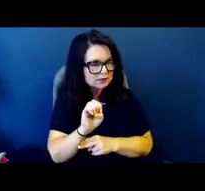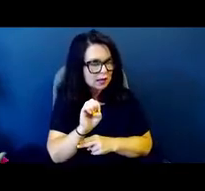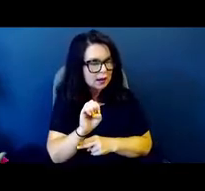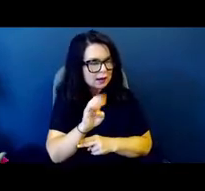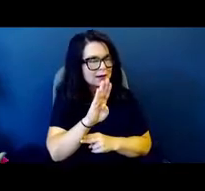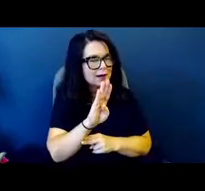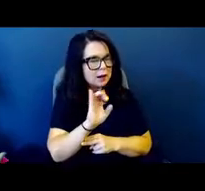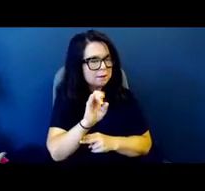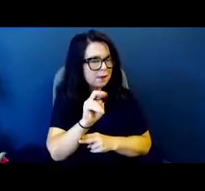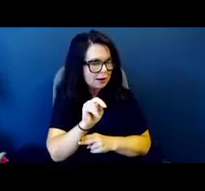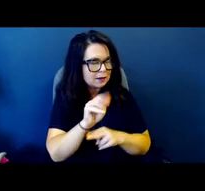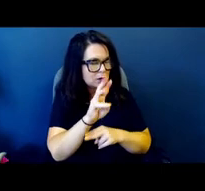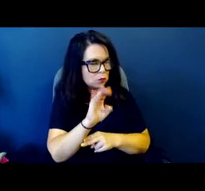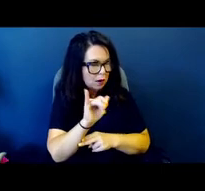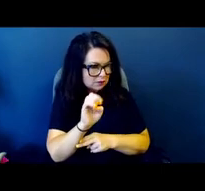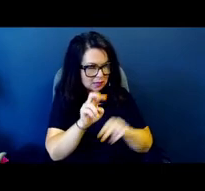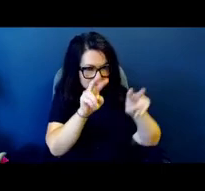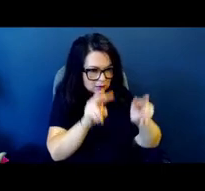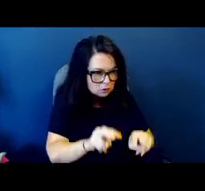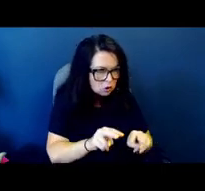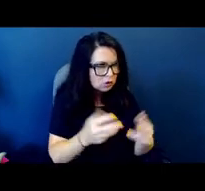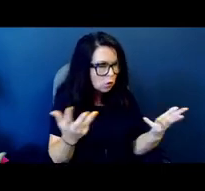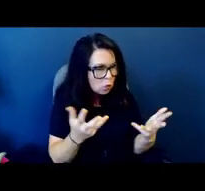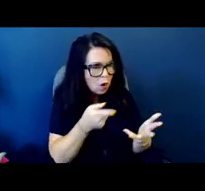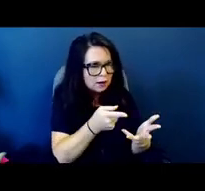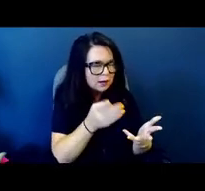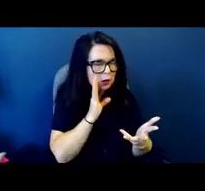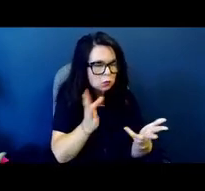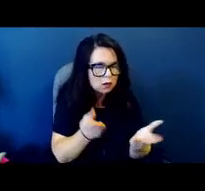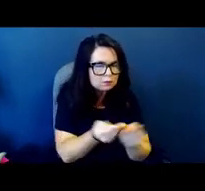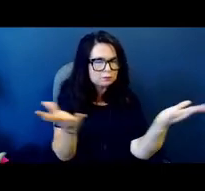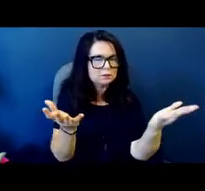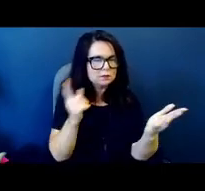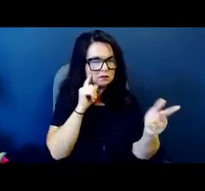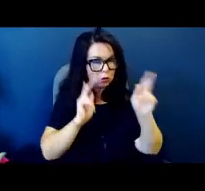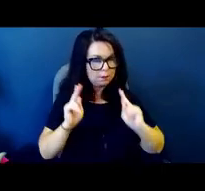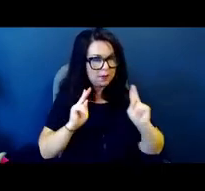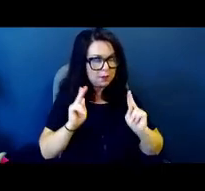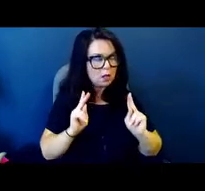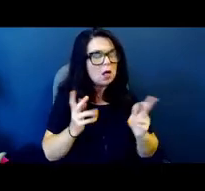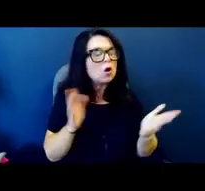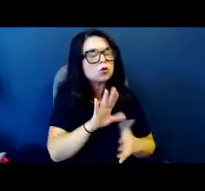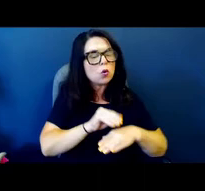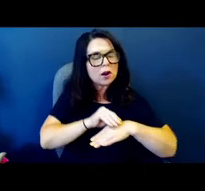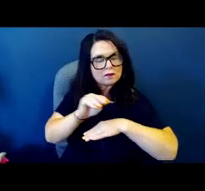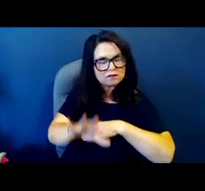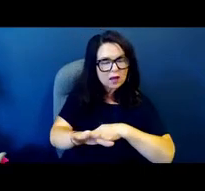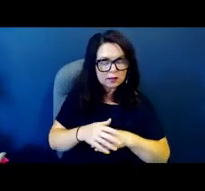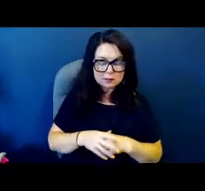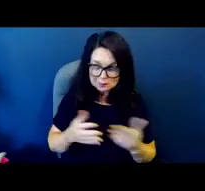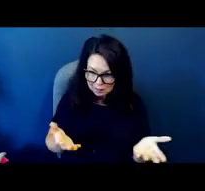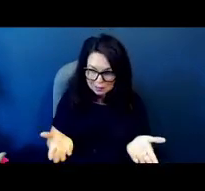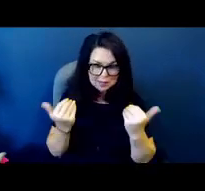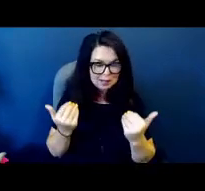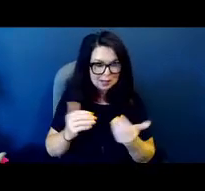give to young people about voting? And well, they can also get involved. Like, if